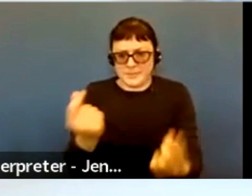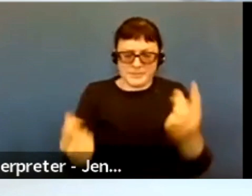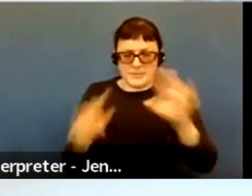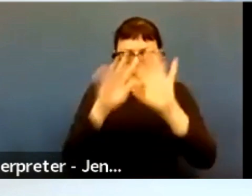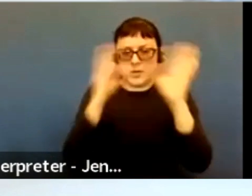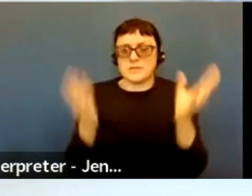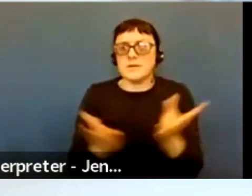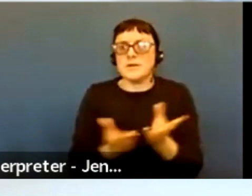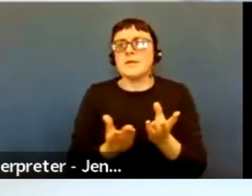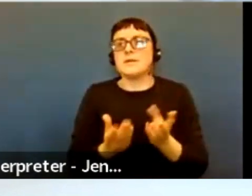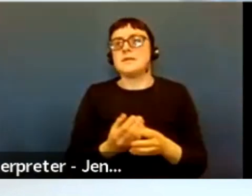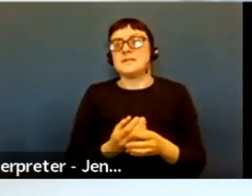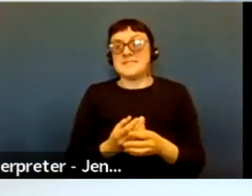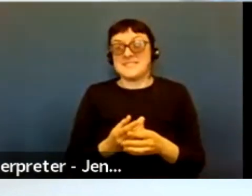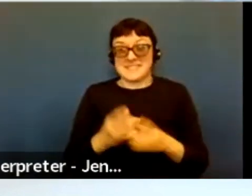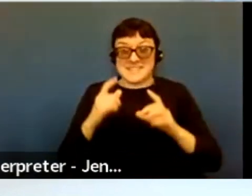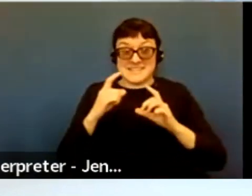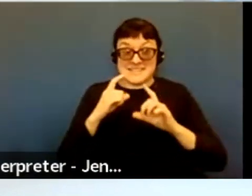really happening,